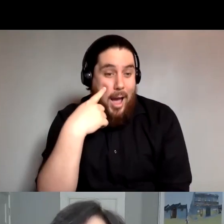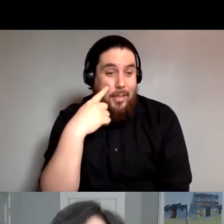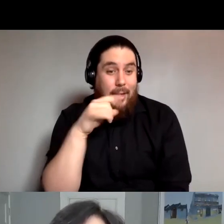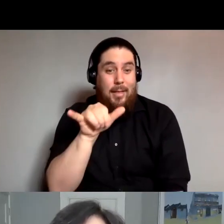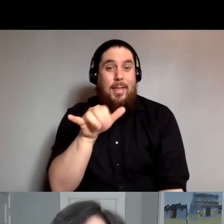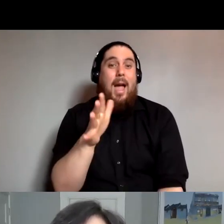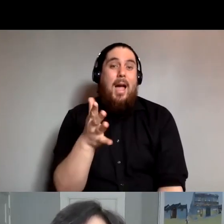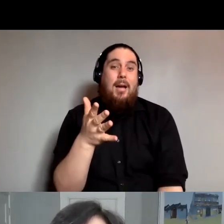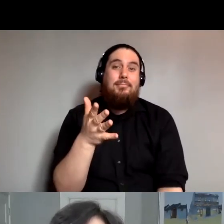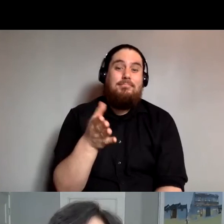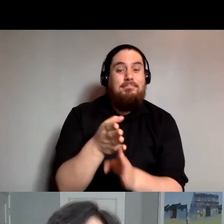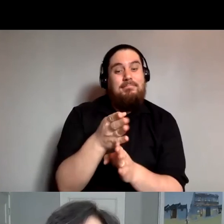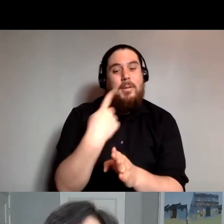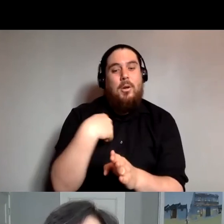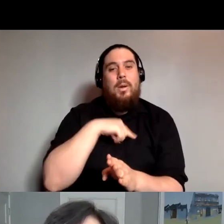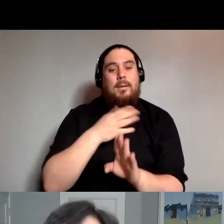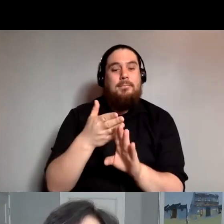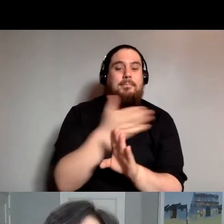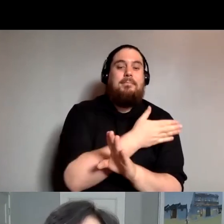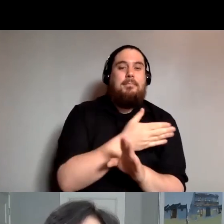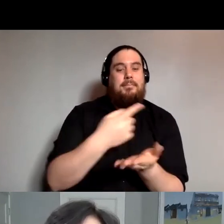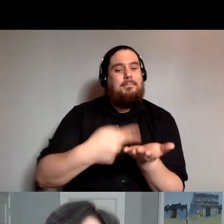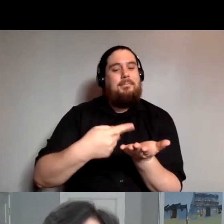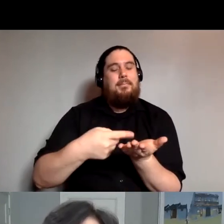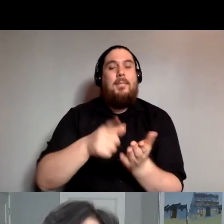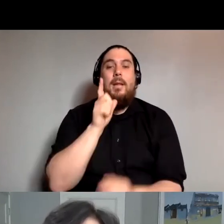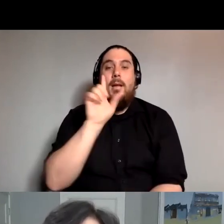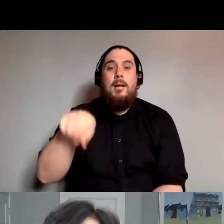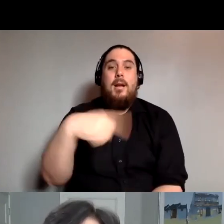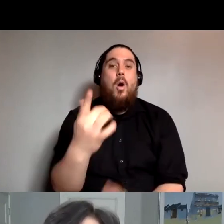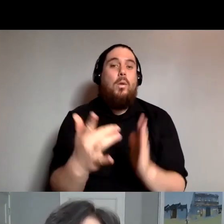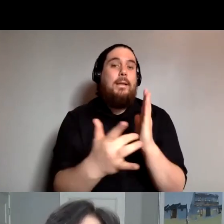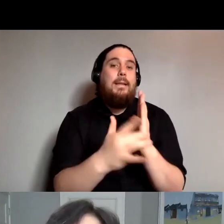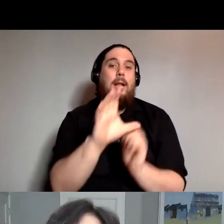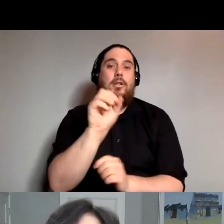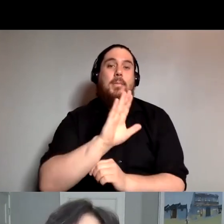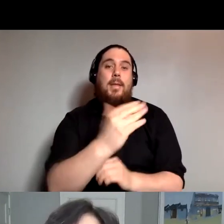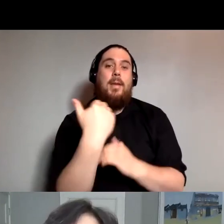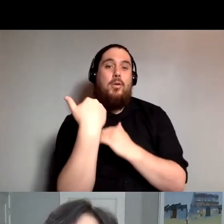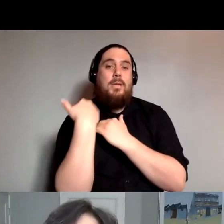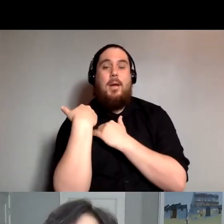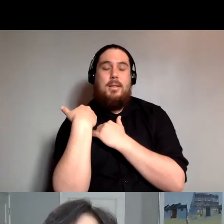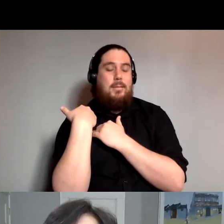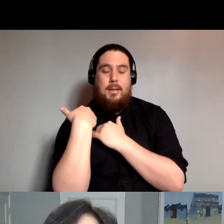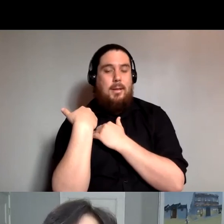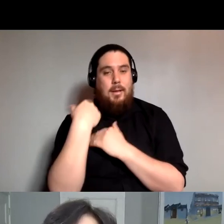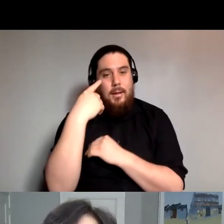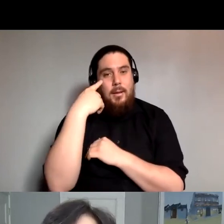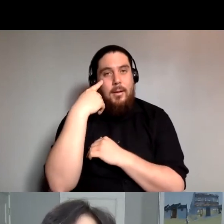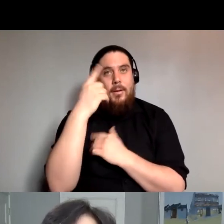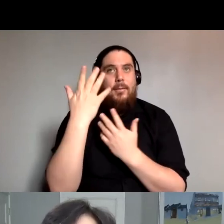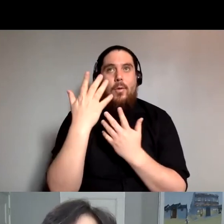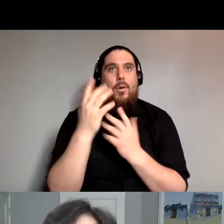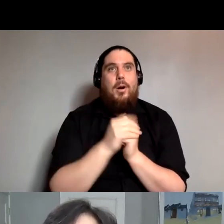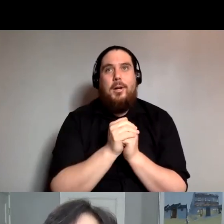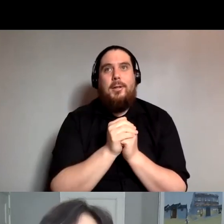earlier we talked about. It's not just a technology company's responsibility and role in kind of shepherding AI